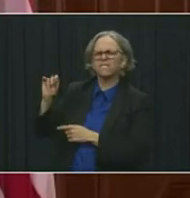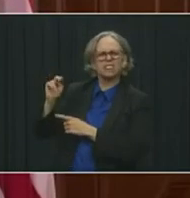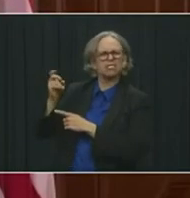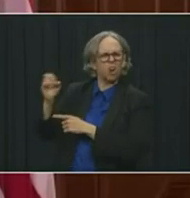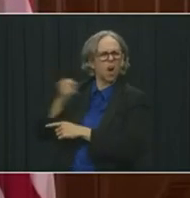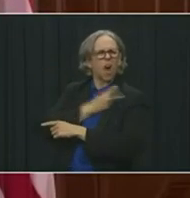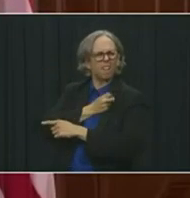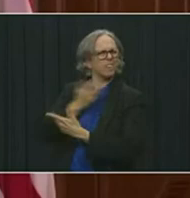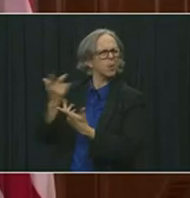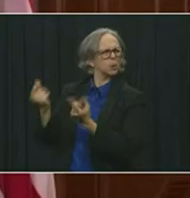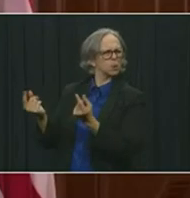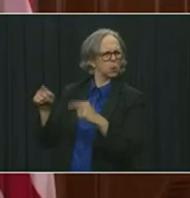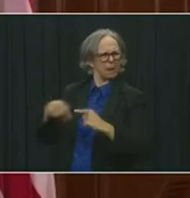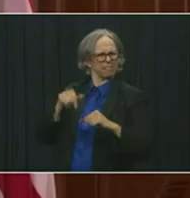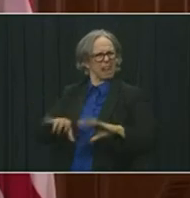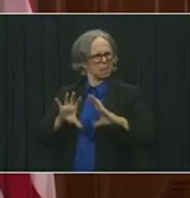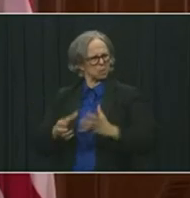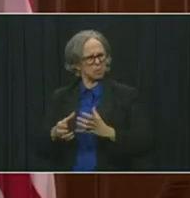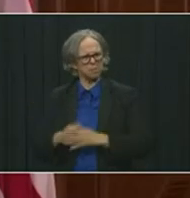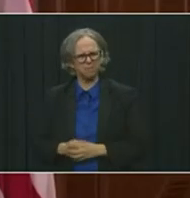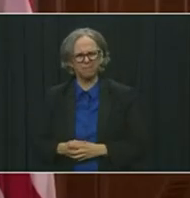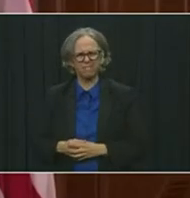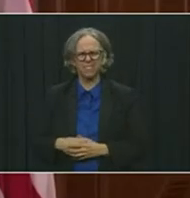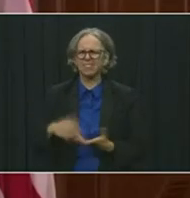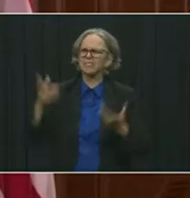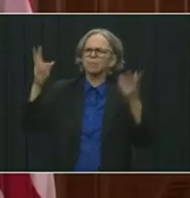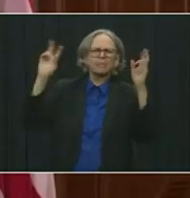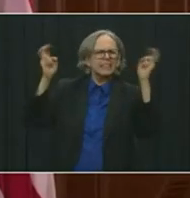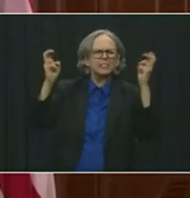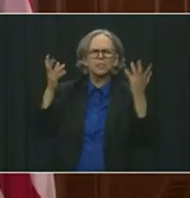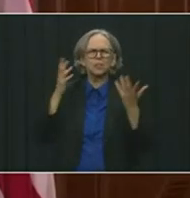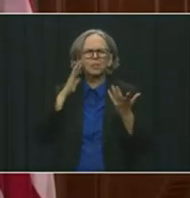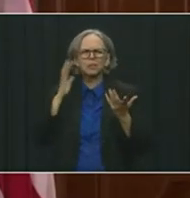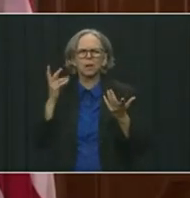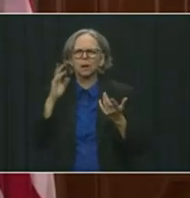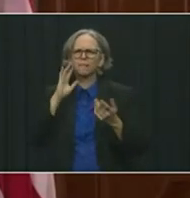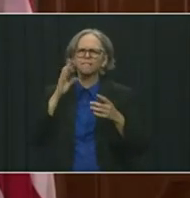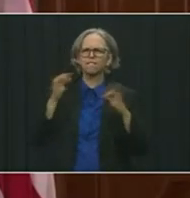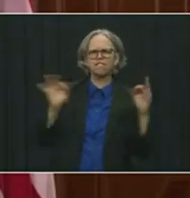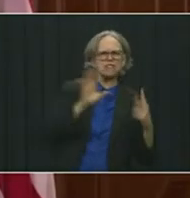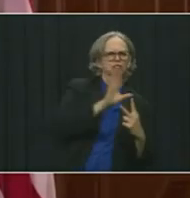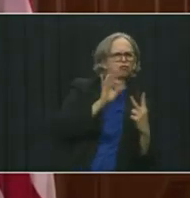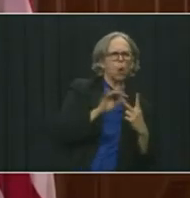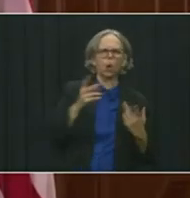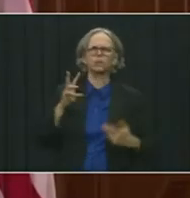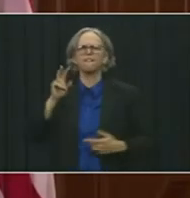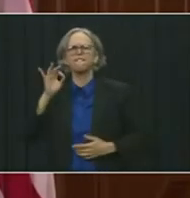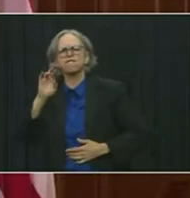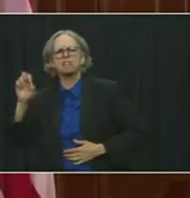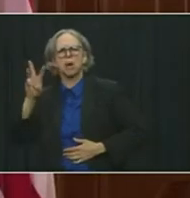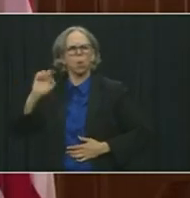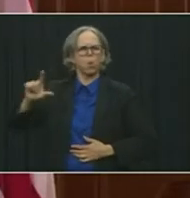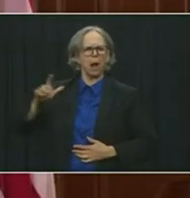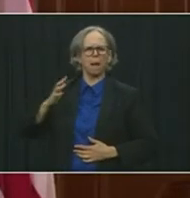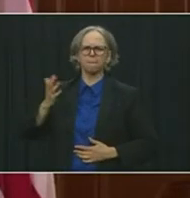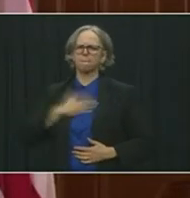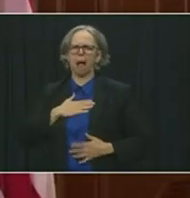choice, free choice, when we talk about free will, when we talk about everyone making their own decision, we do have some Ohioans